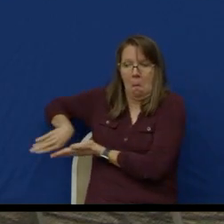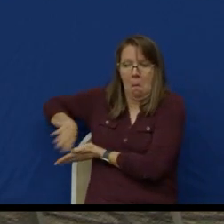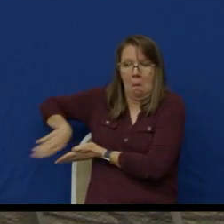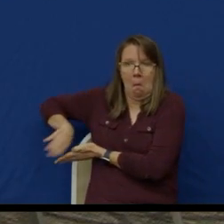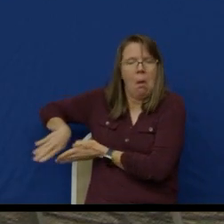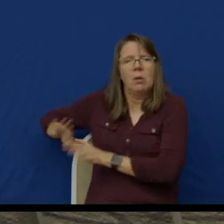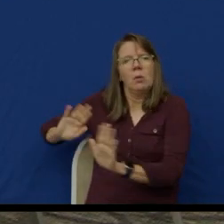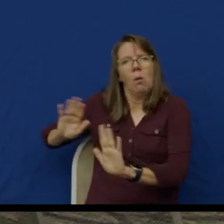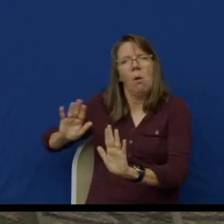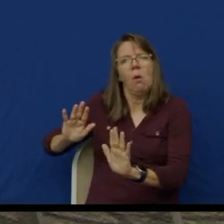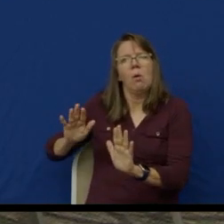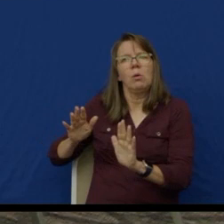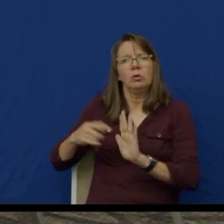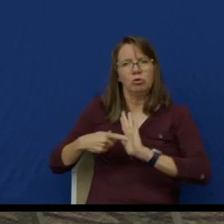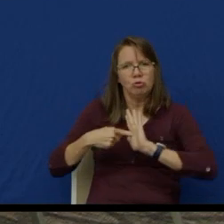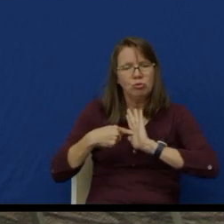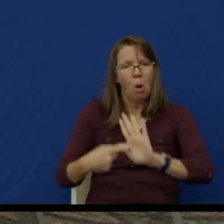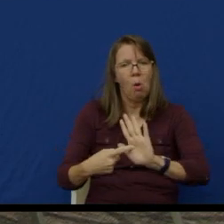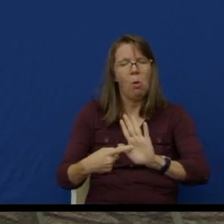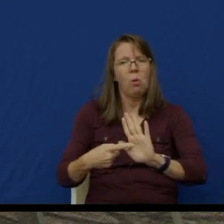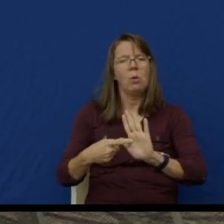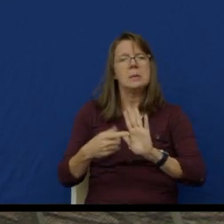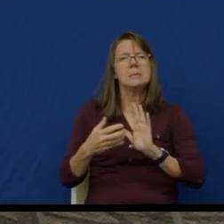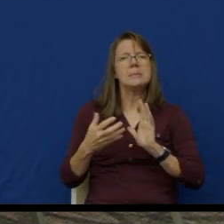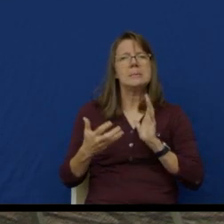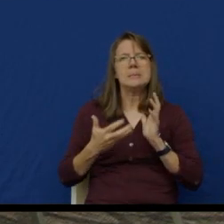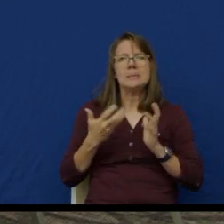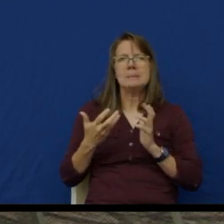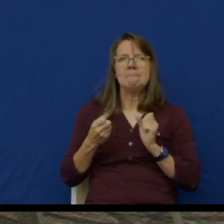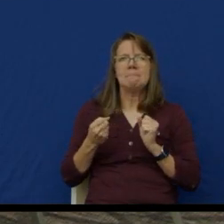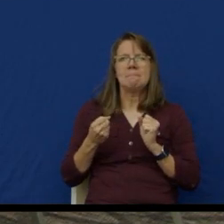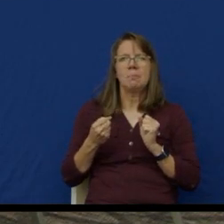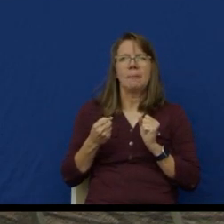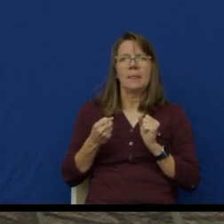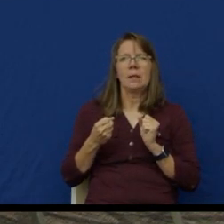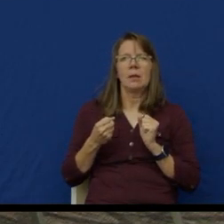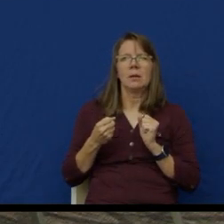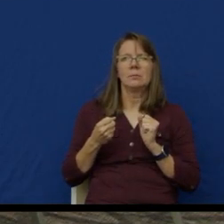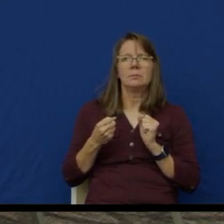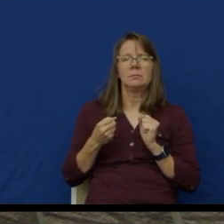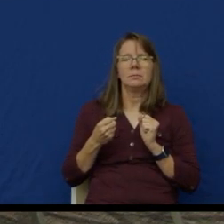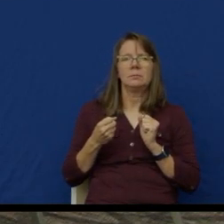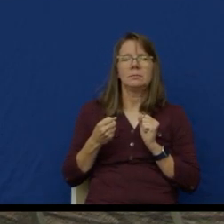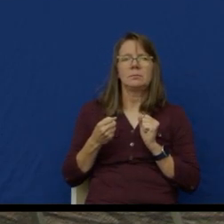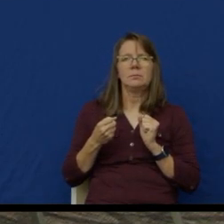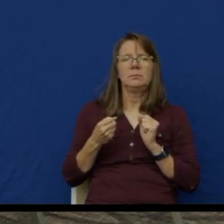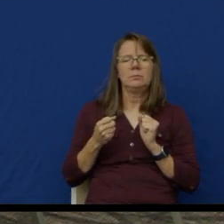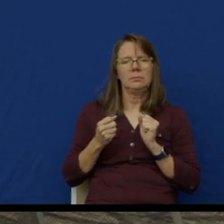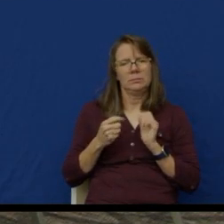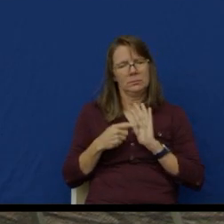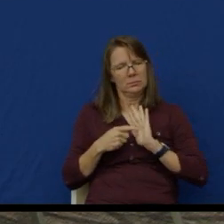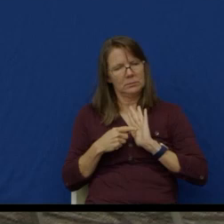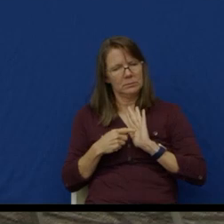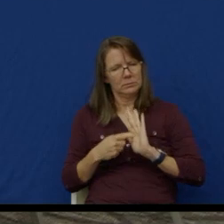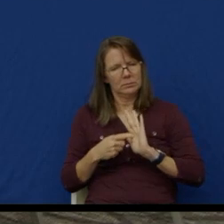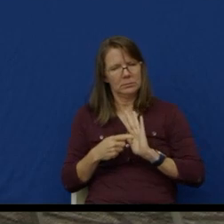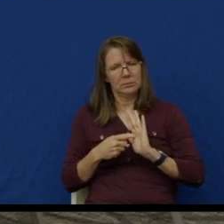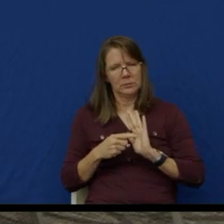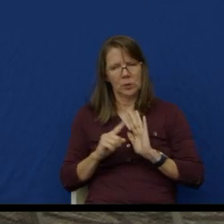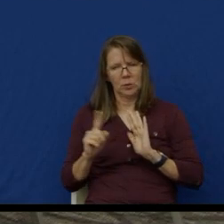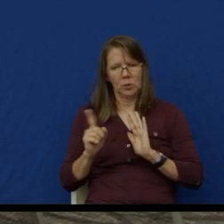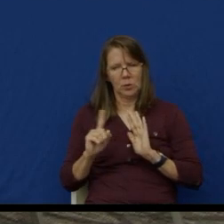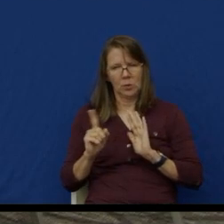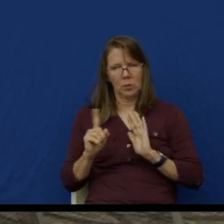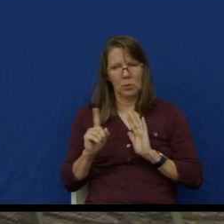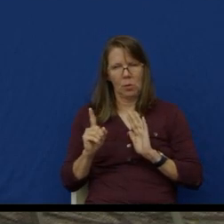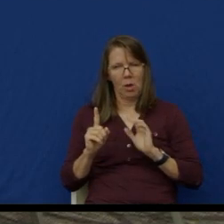and literacy, but to indicate where their further